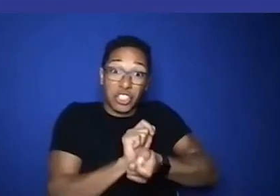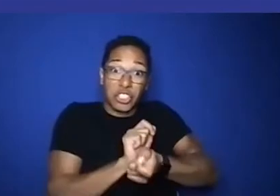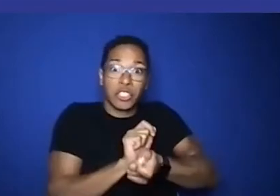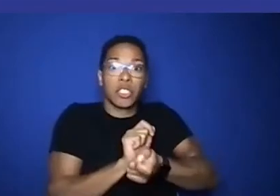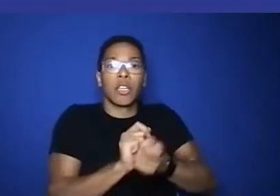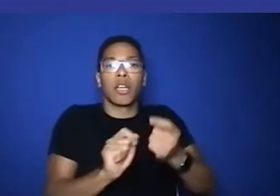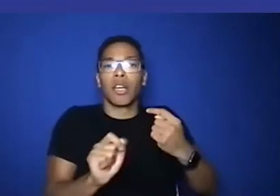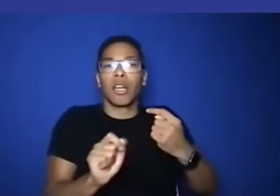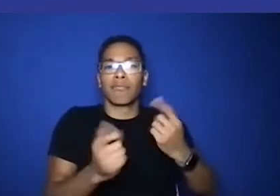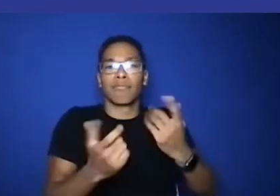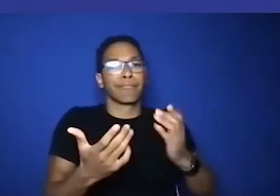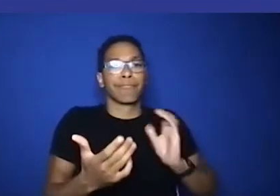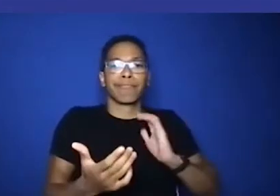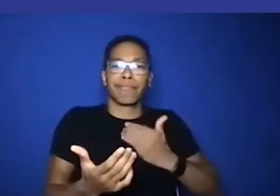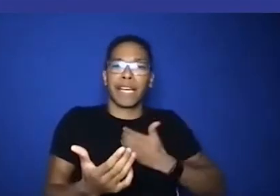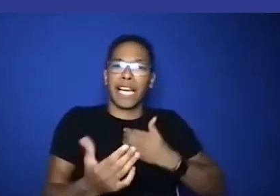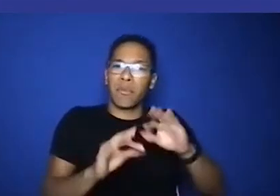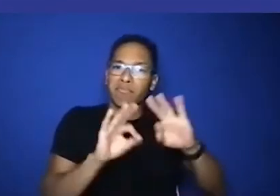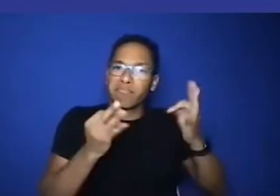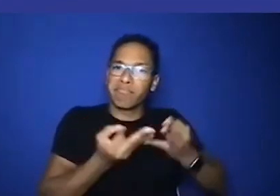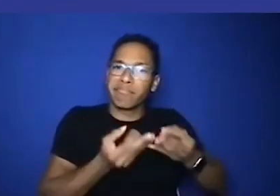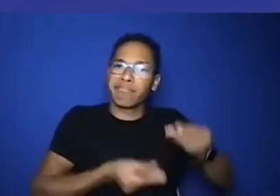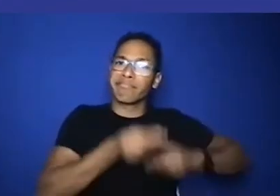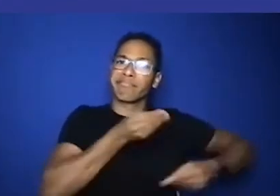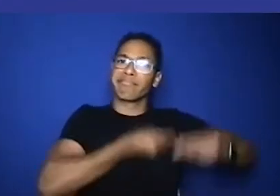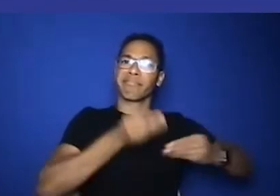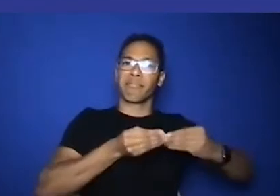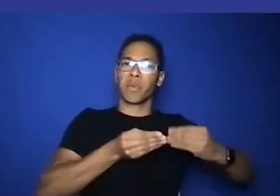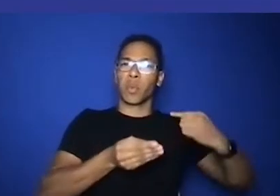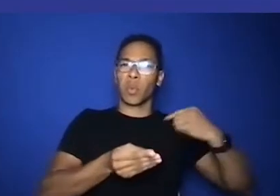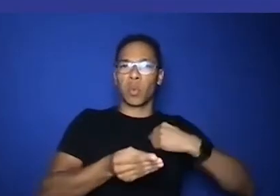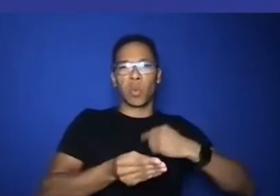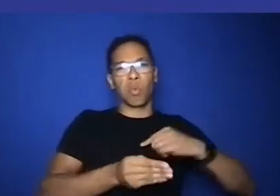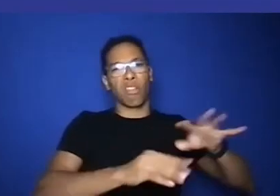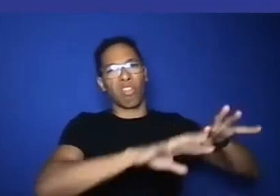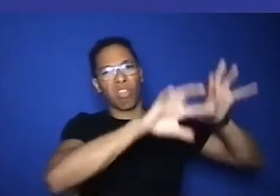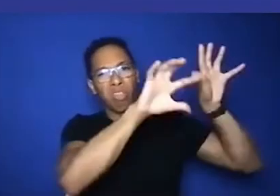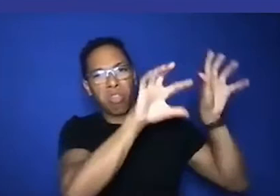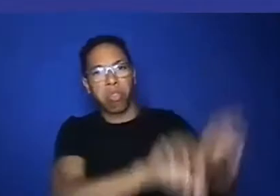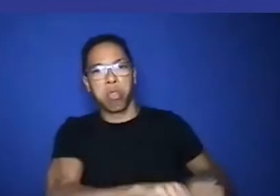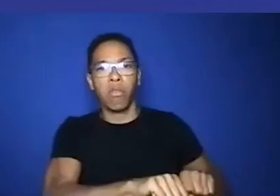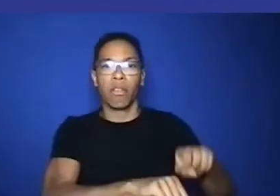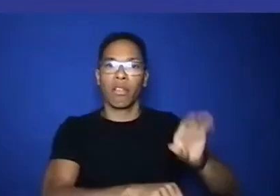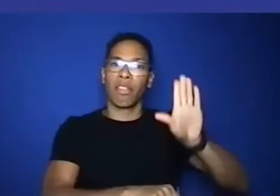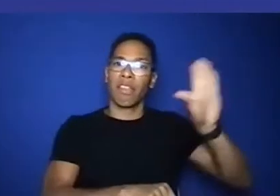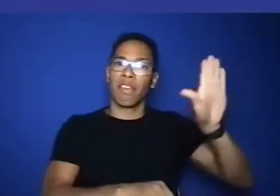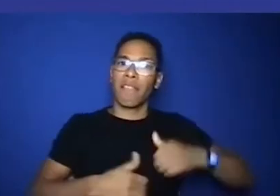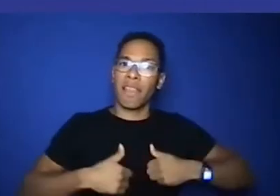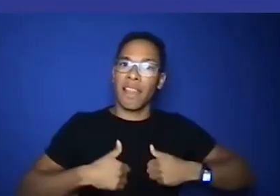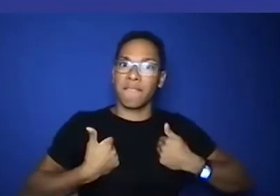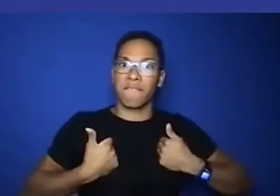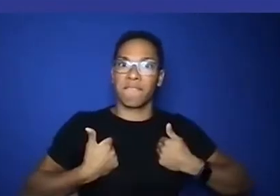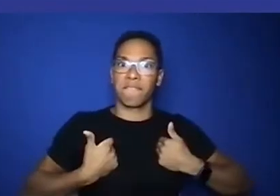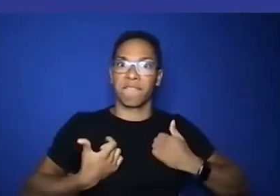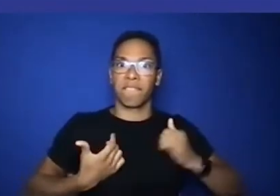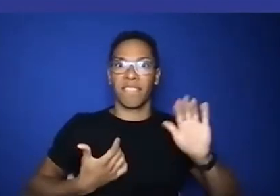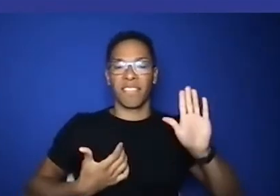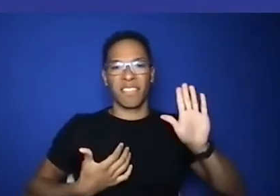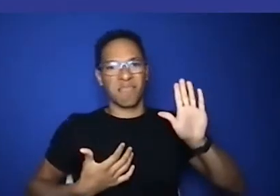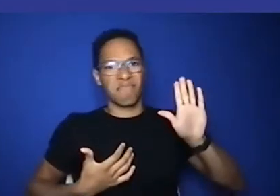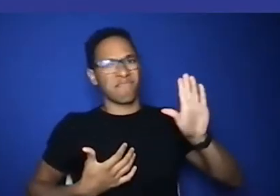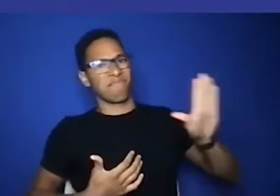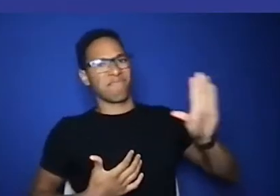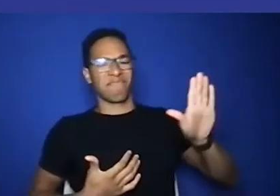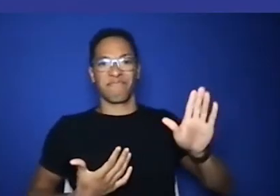our relatives of their animacy and of their life being. And I think that's what a lot of classification and